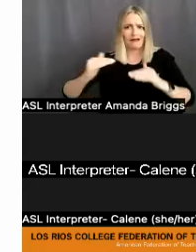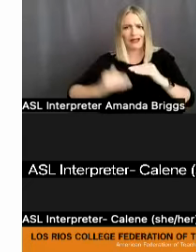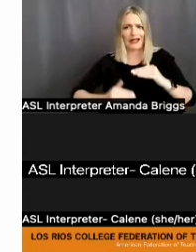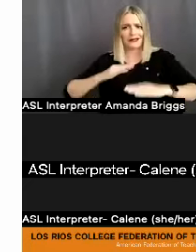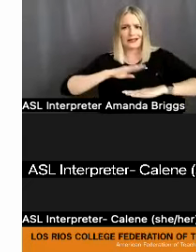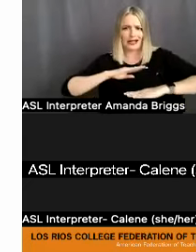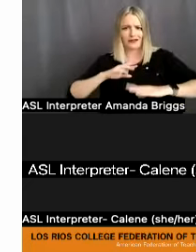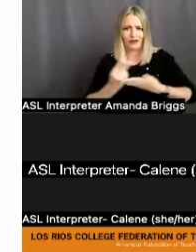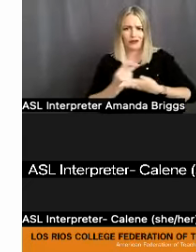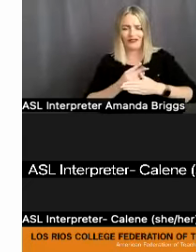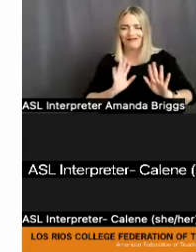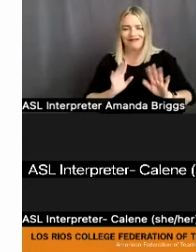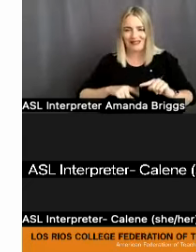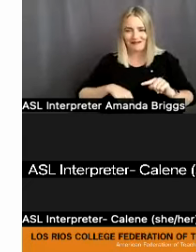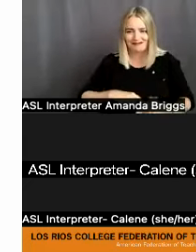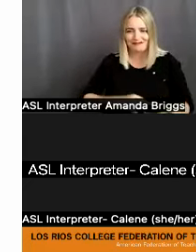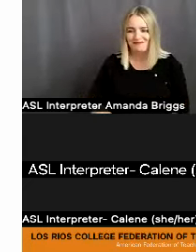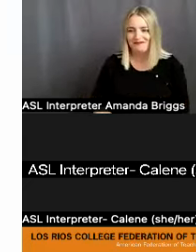review.